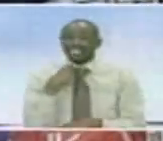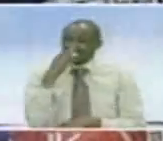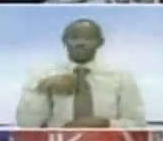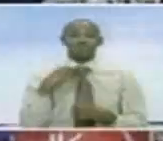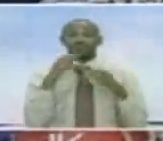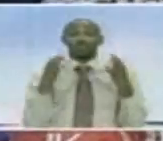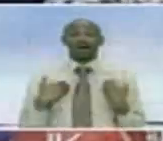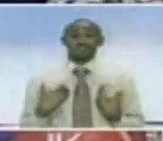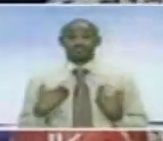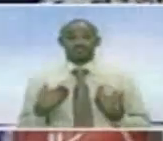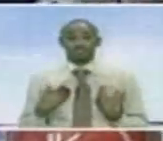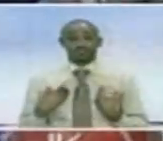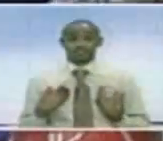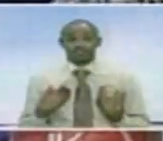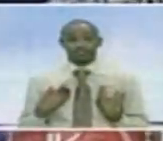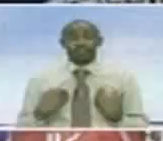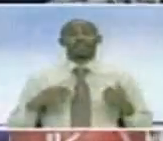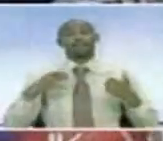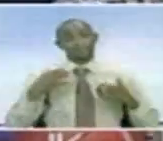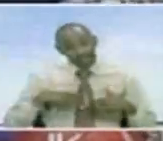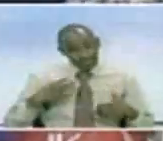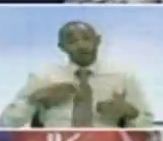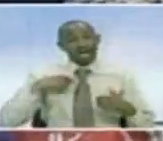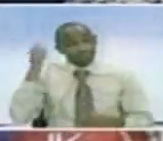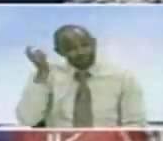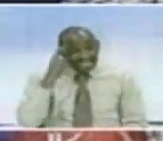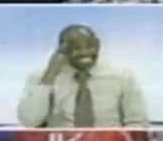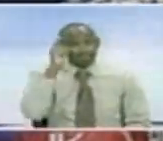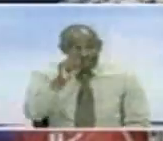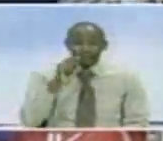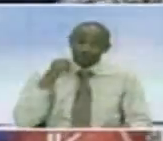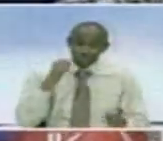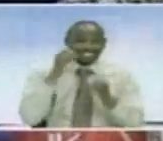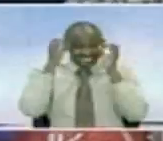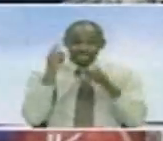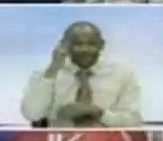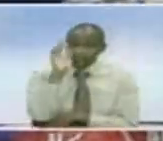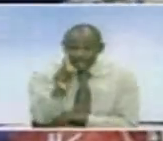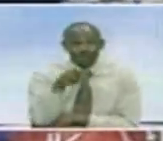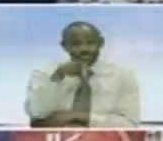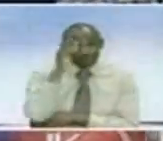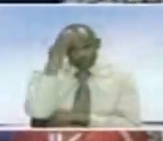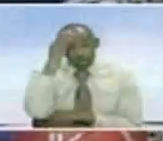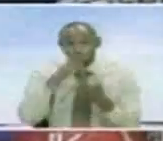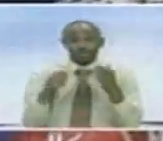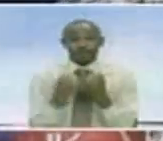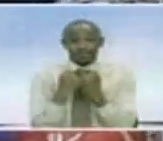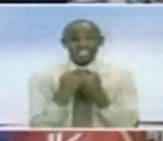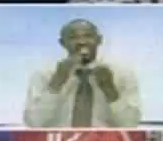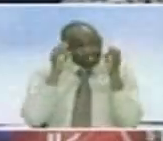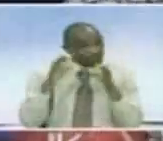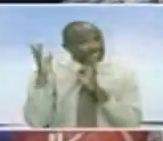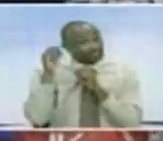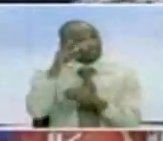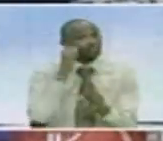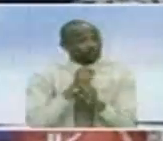freedom. And people have their minds and can make up their minds. You know what would happen if you are expected at work